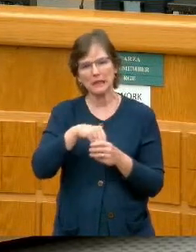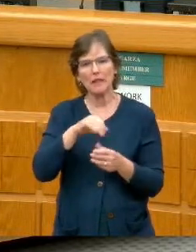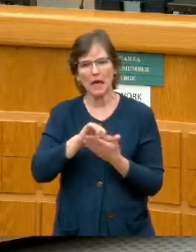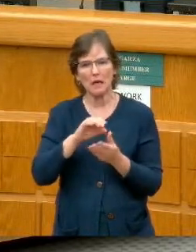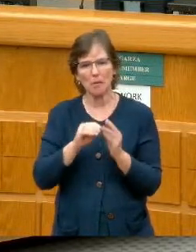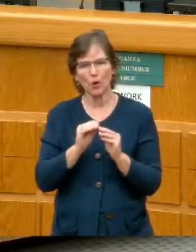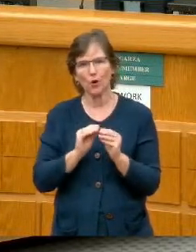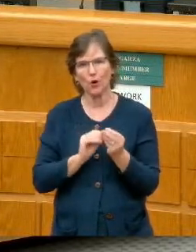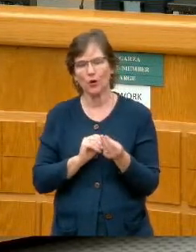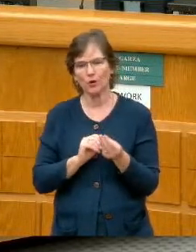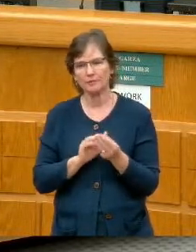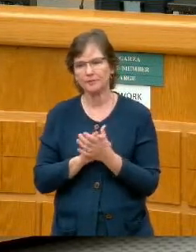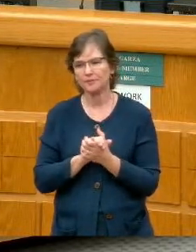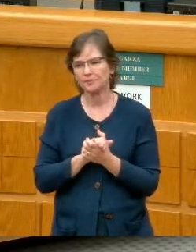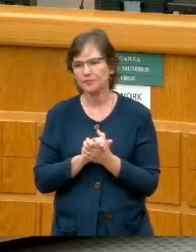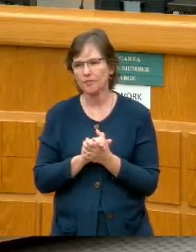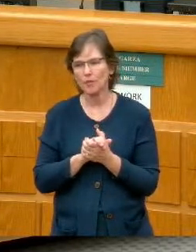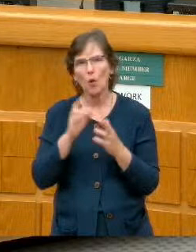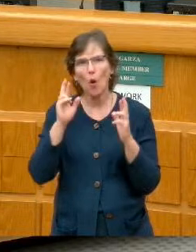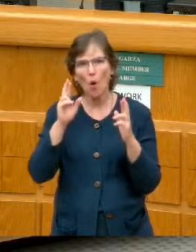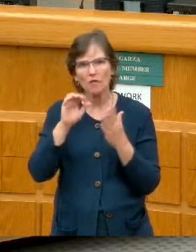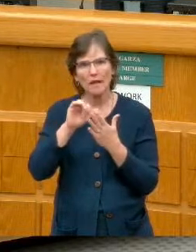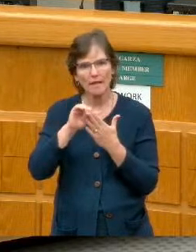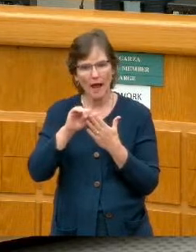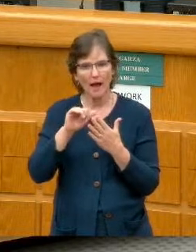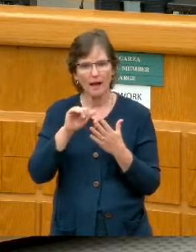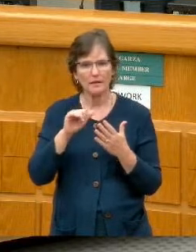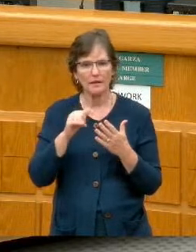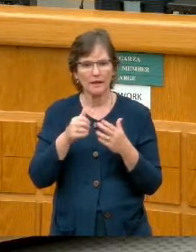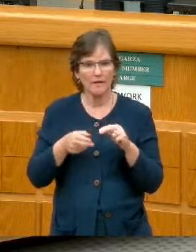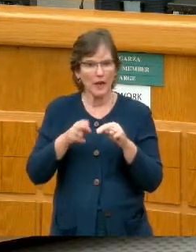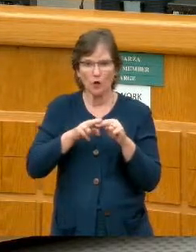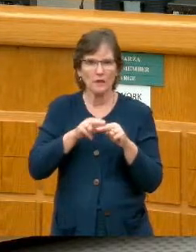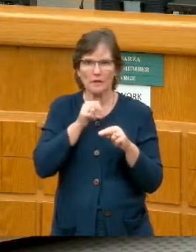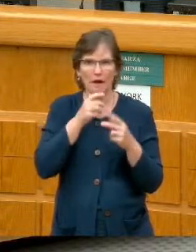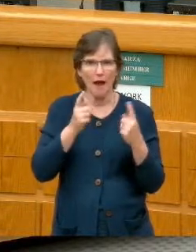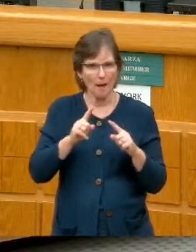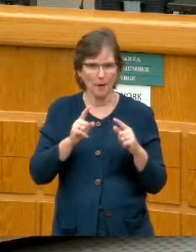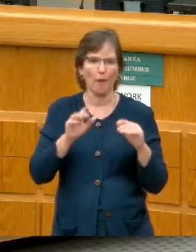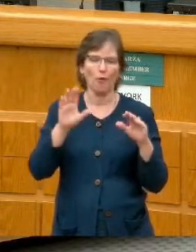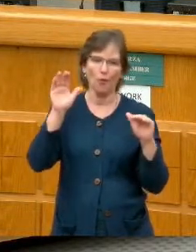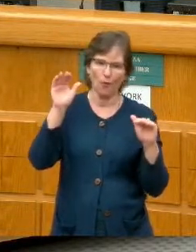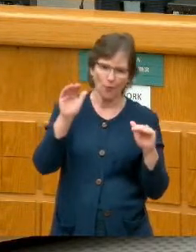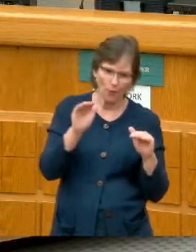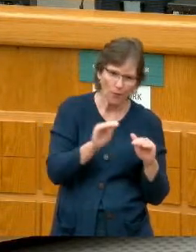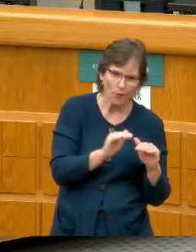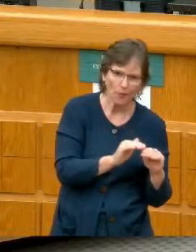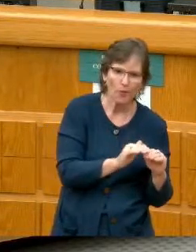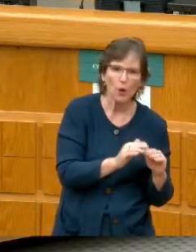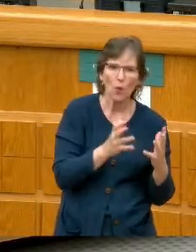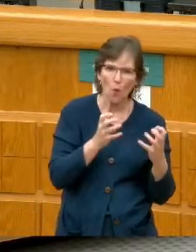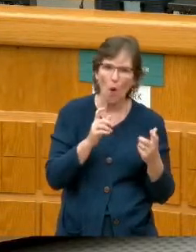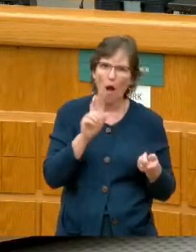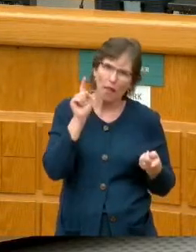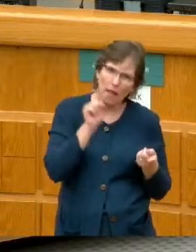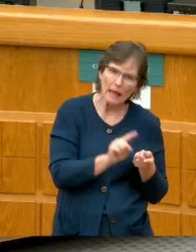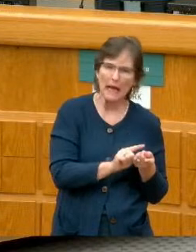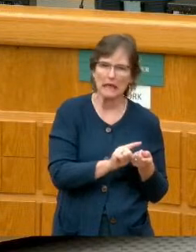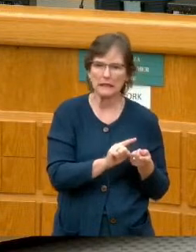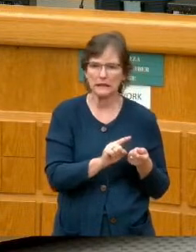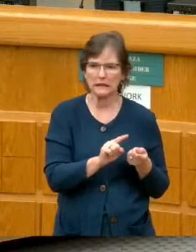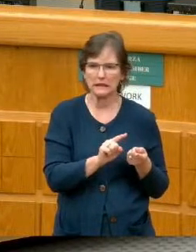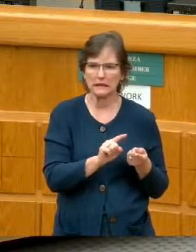Ultimately, that these cases are leveling off, it's something that is of a little bit of concern. We'd like it to go down more. We'd like to have less